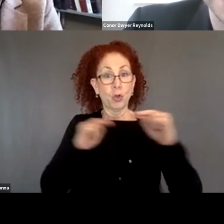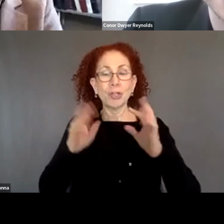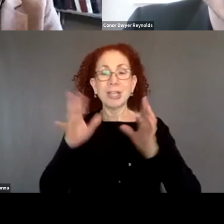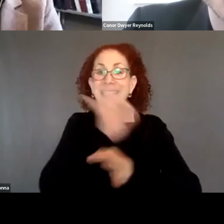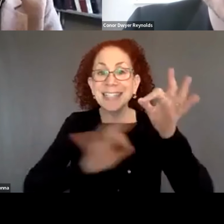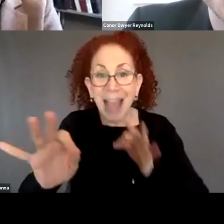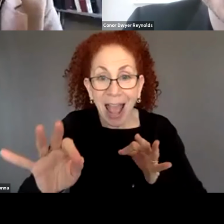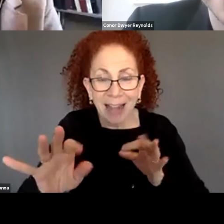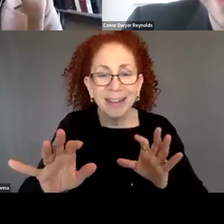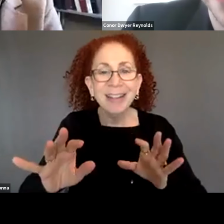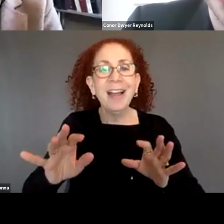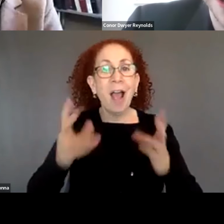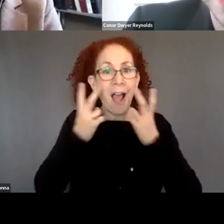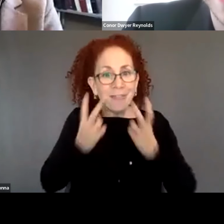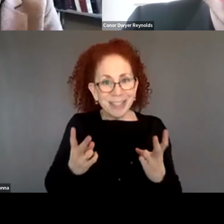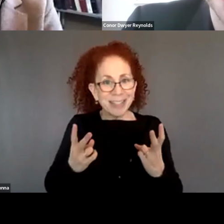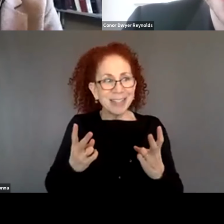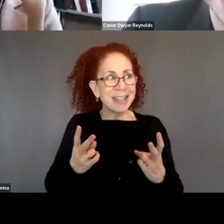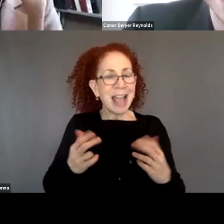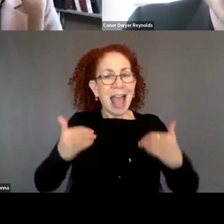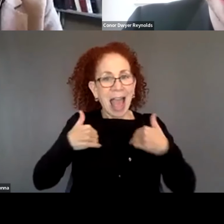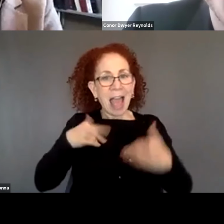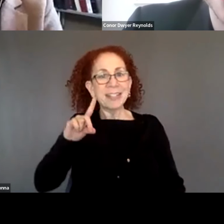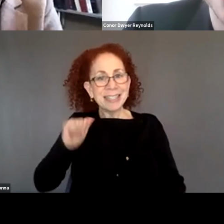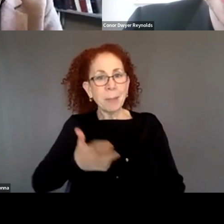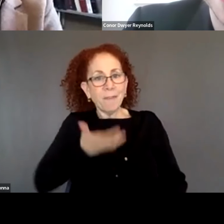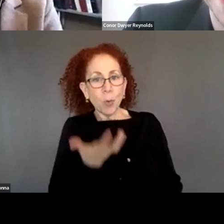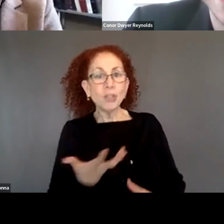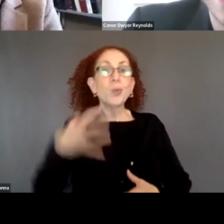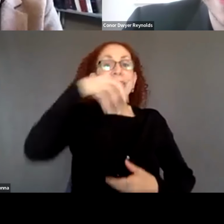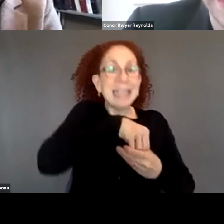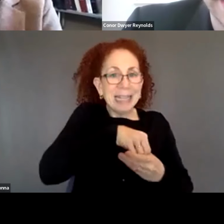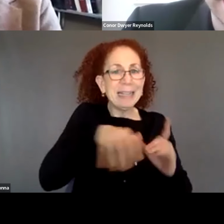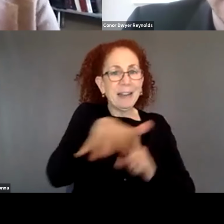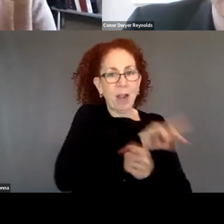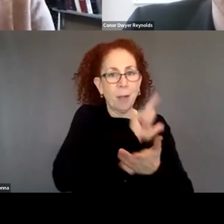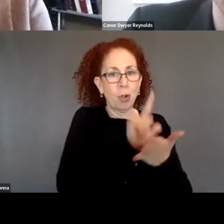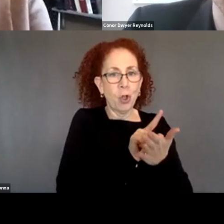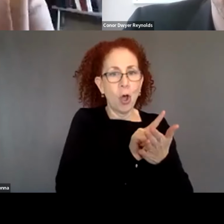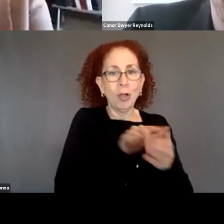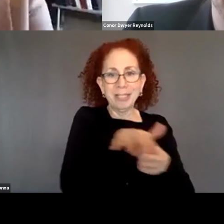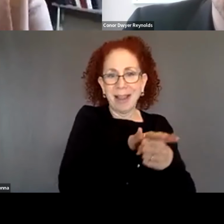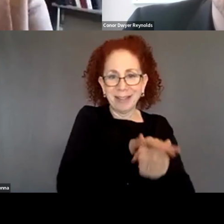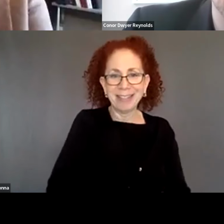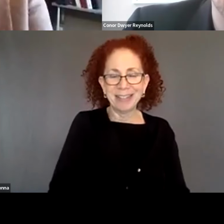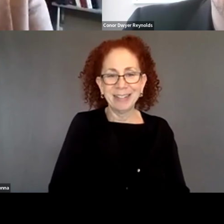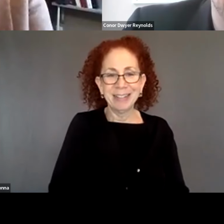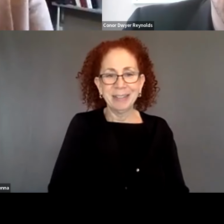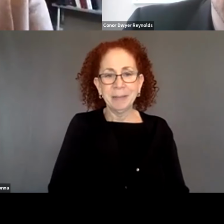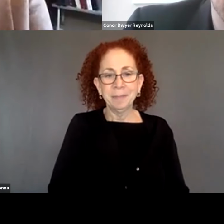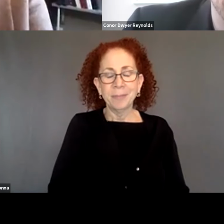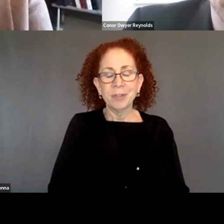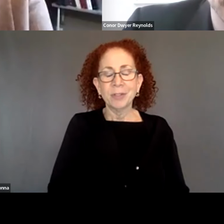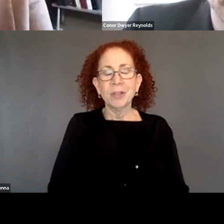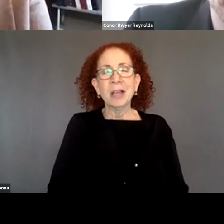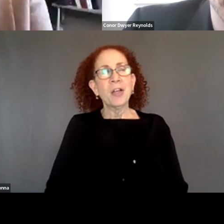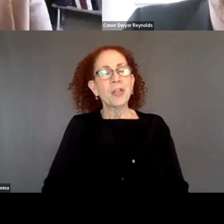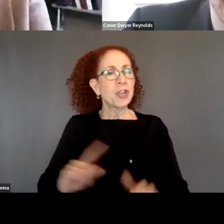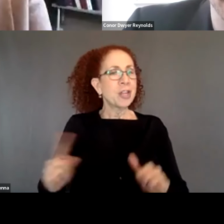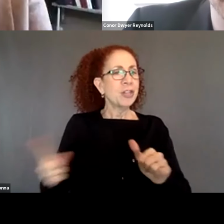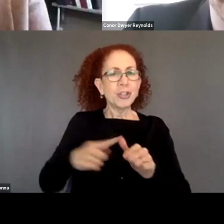there being disabled voices within environmental law spaces. And so the initial provocation from my end